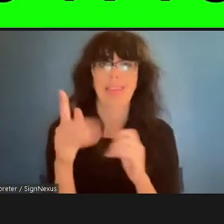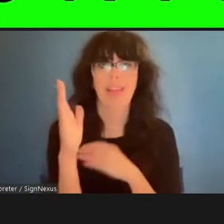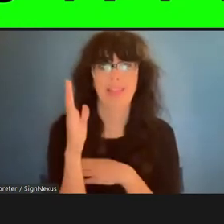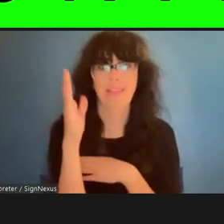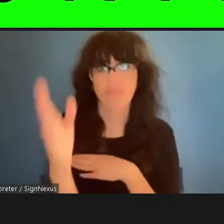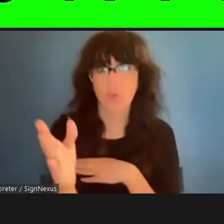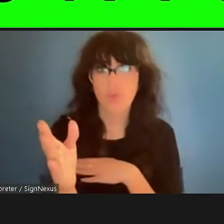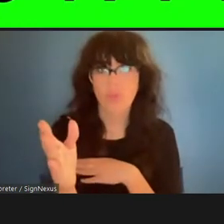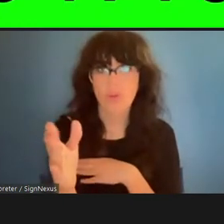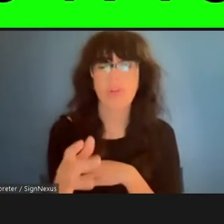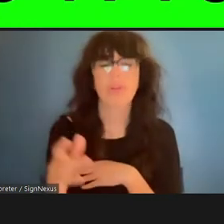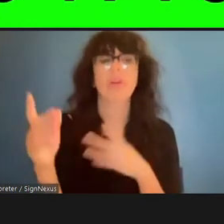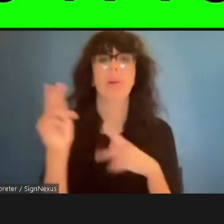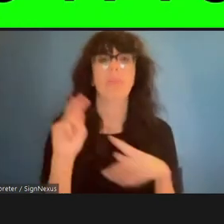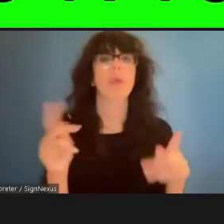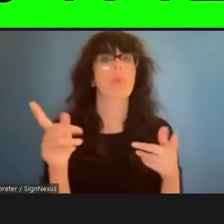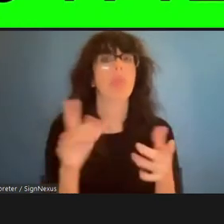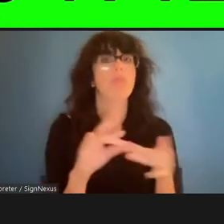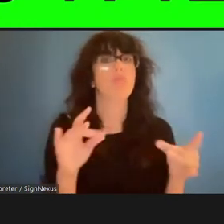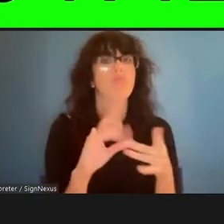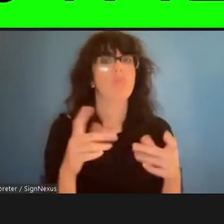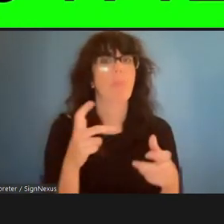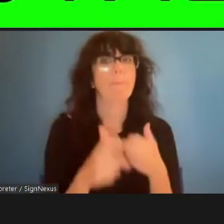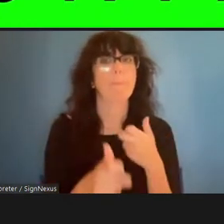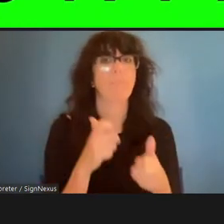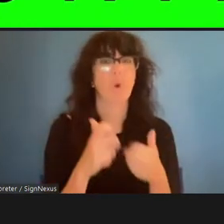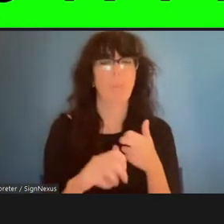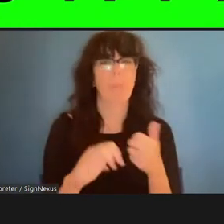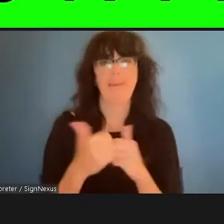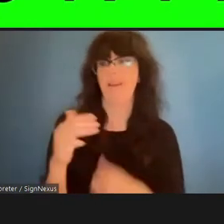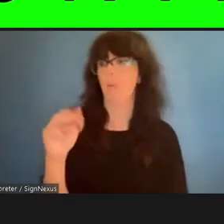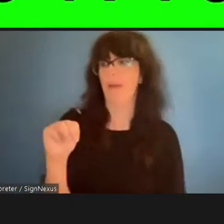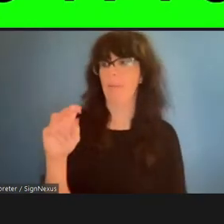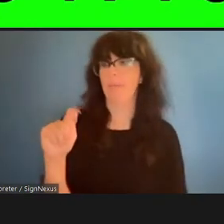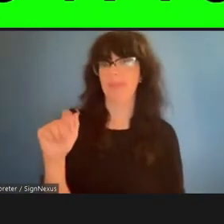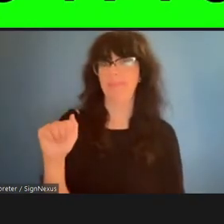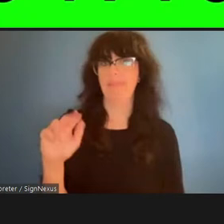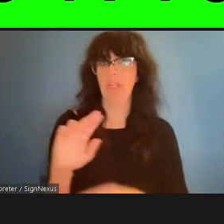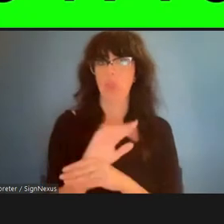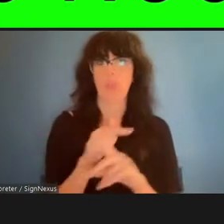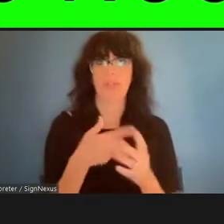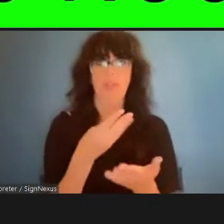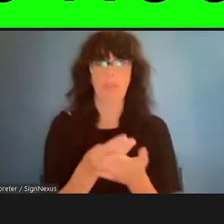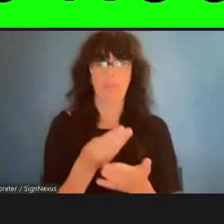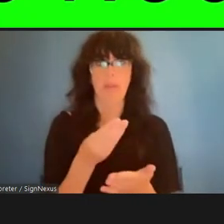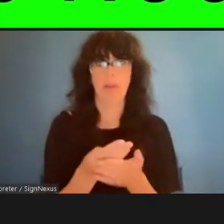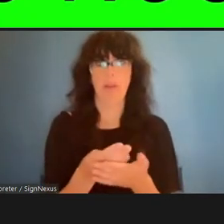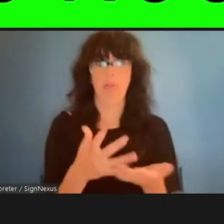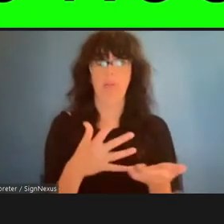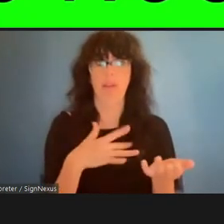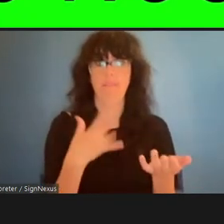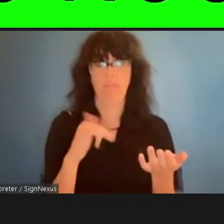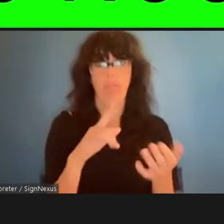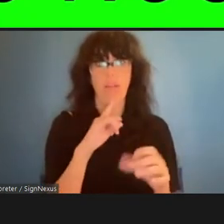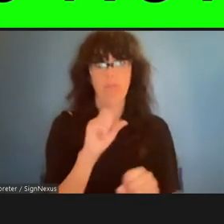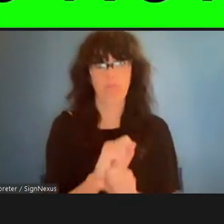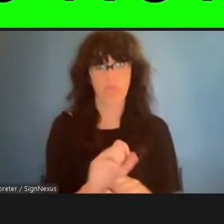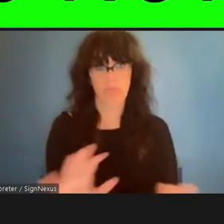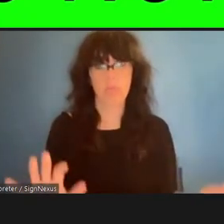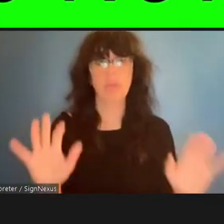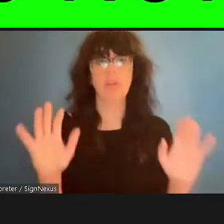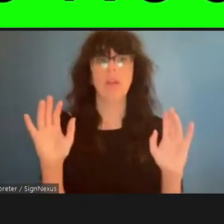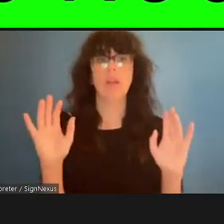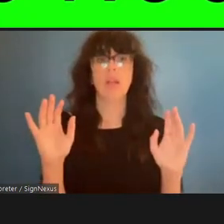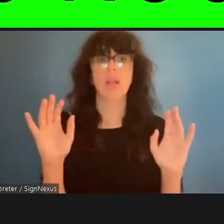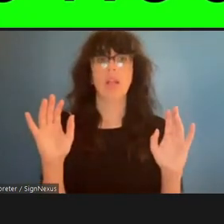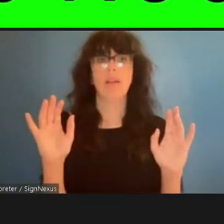have brought up the problem of how mta uses its money i think that is no small thing and i think it's